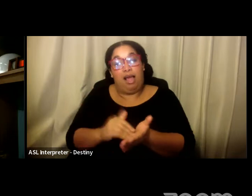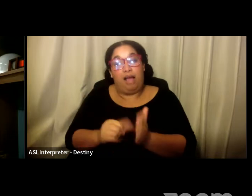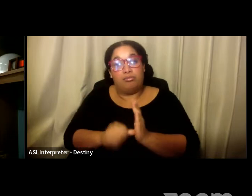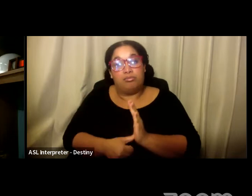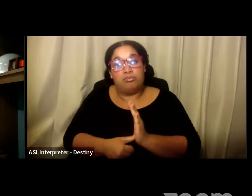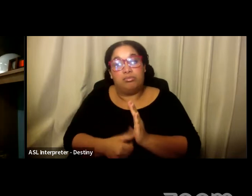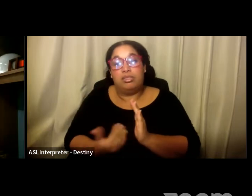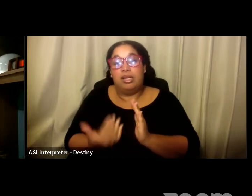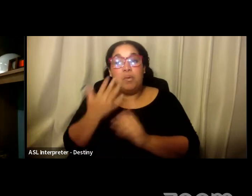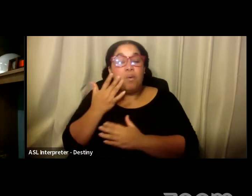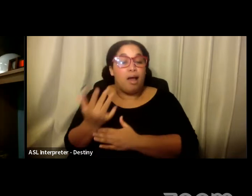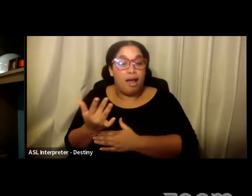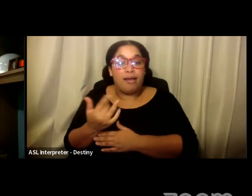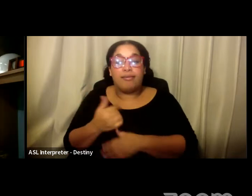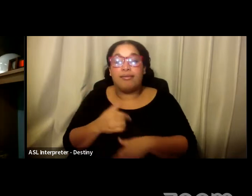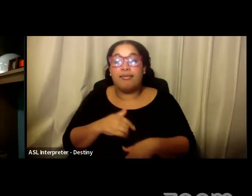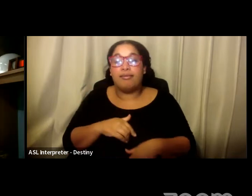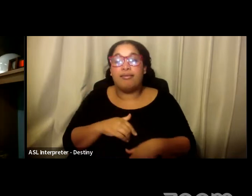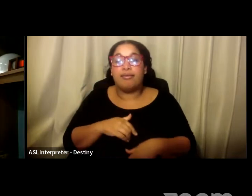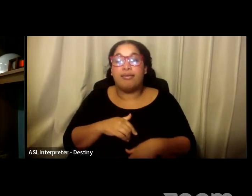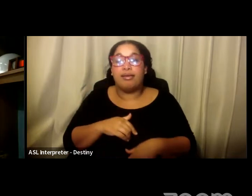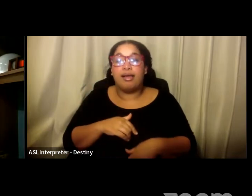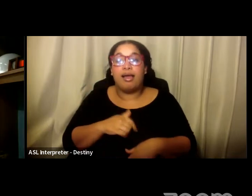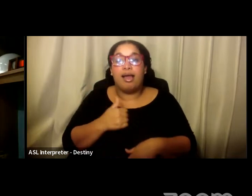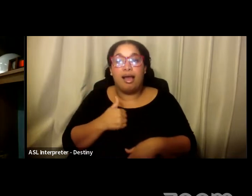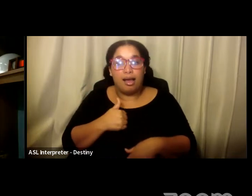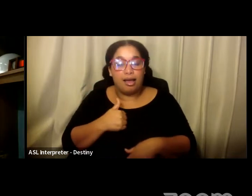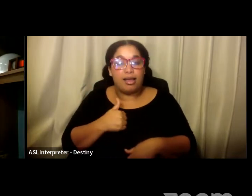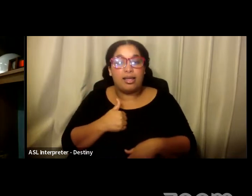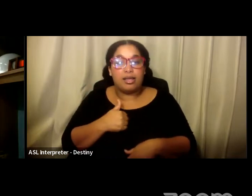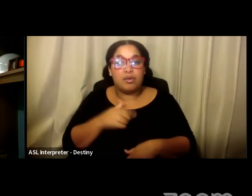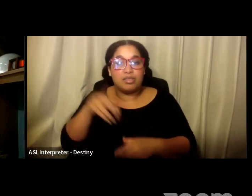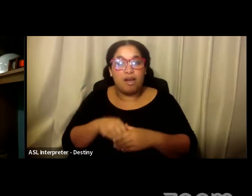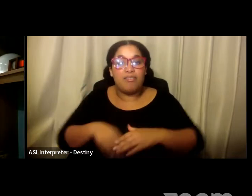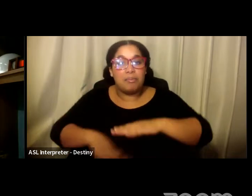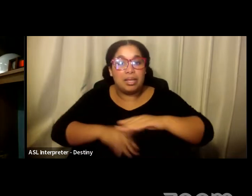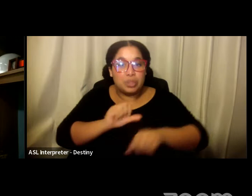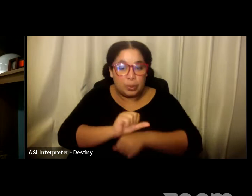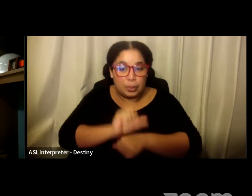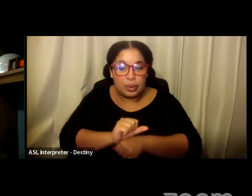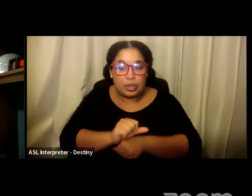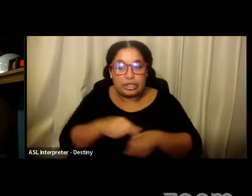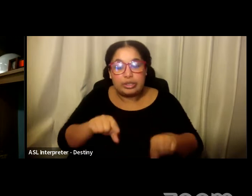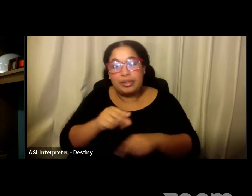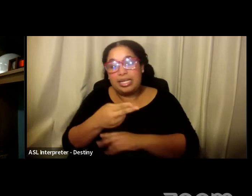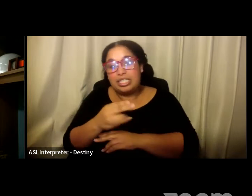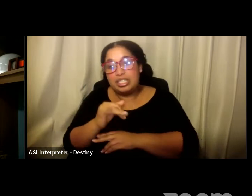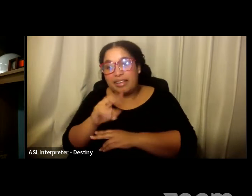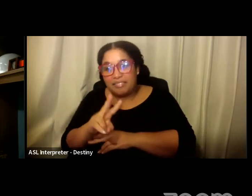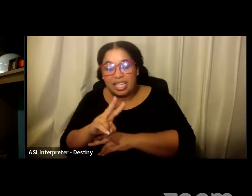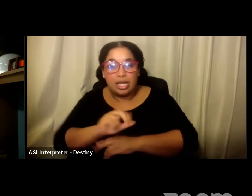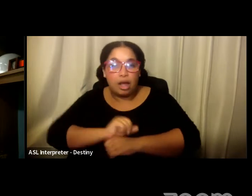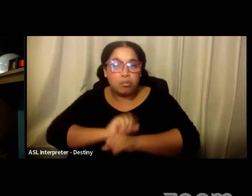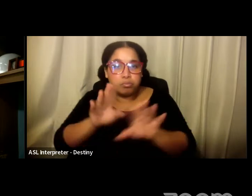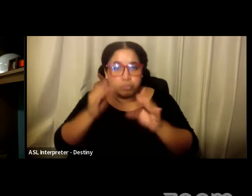this because I did do, basic work during the HIV epidemic